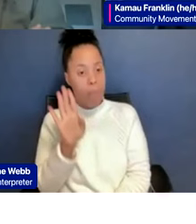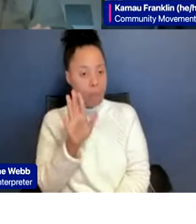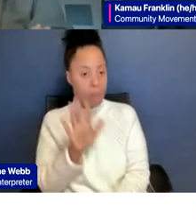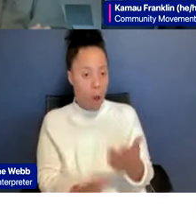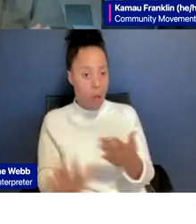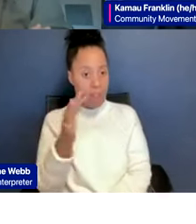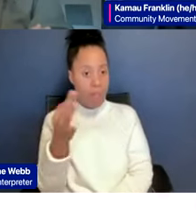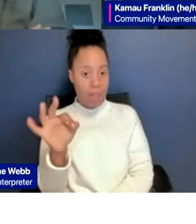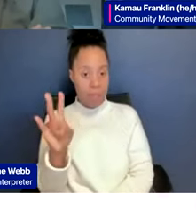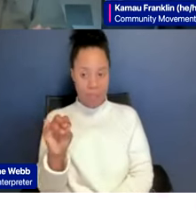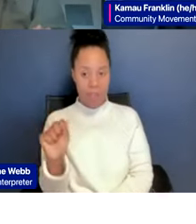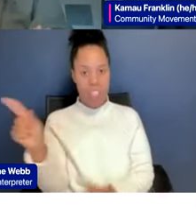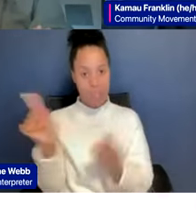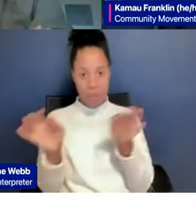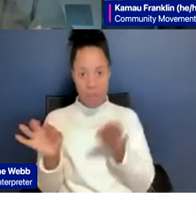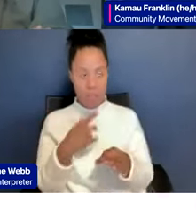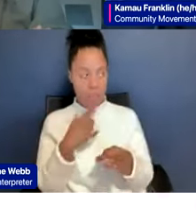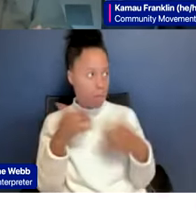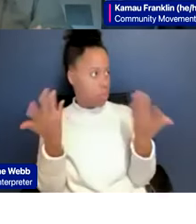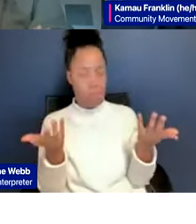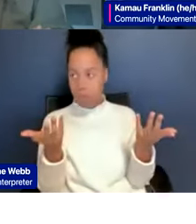at what's happening.